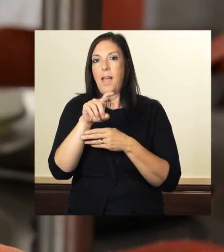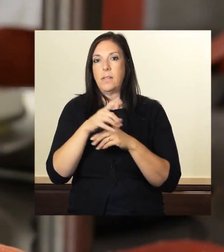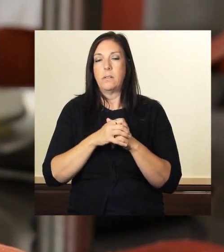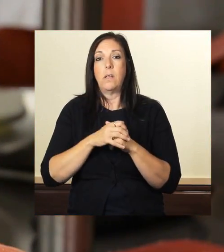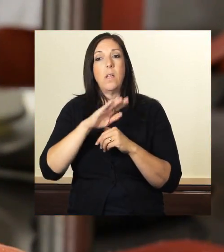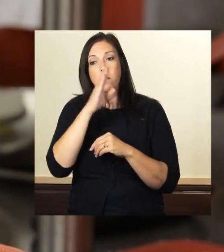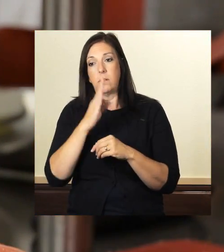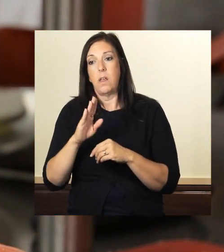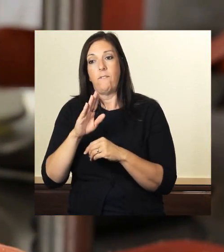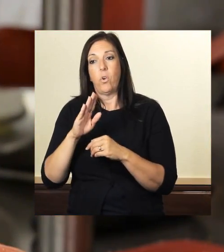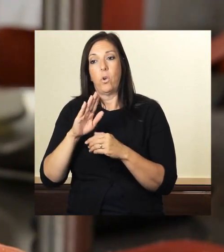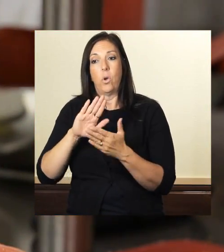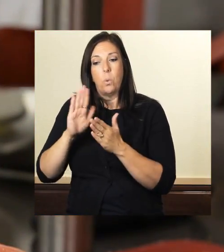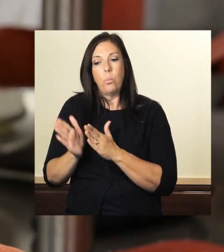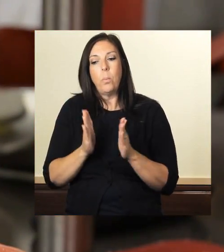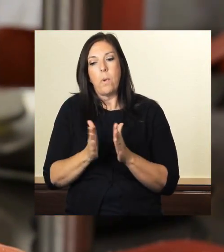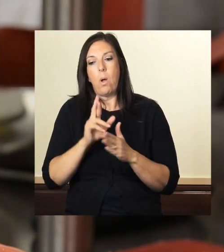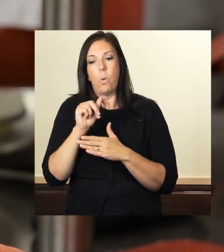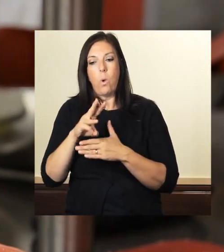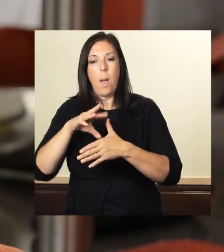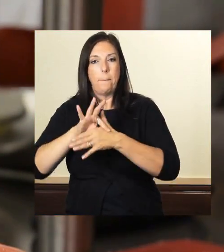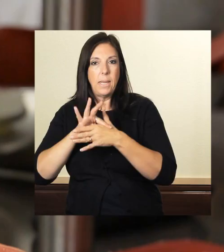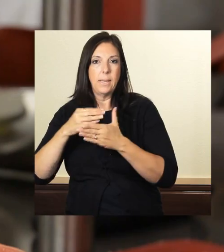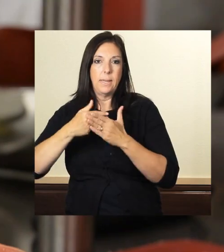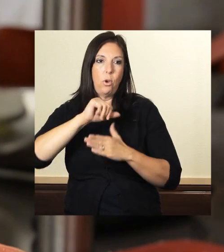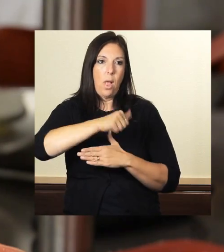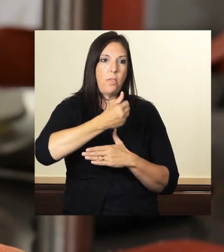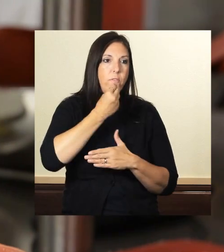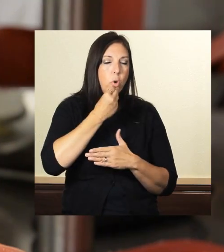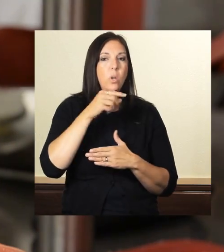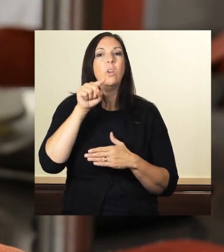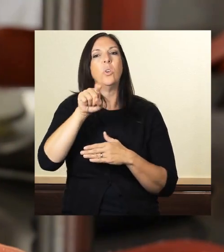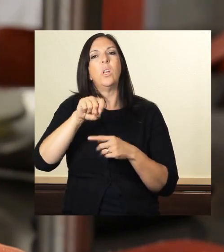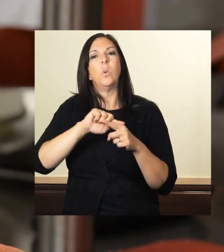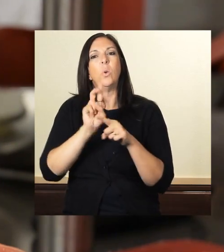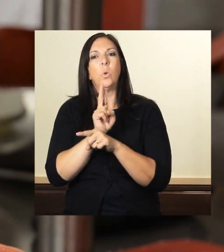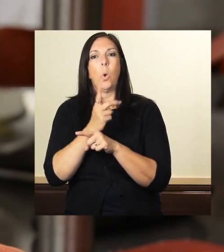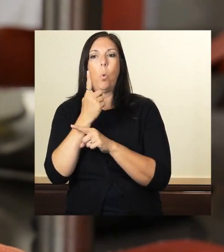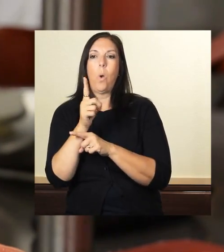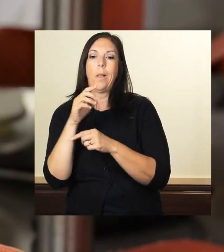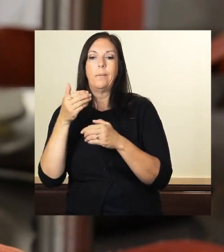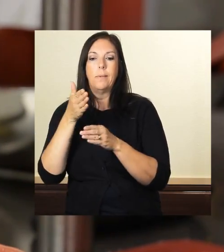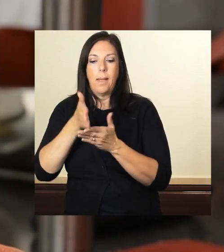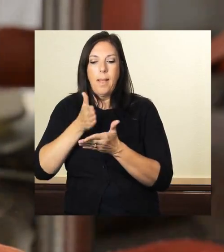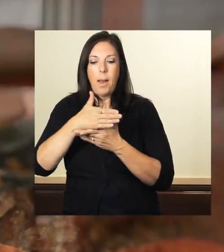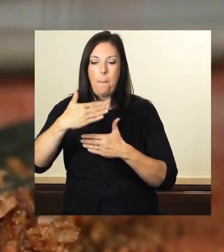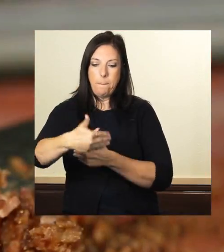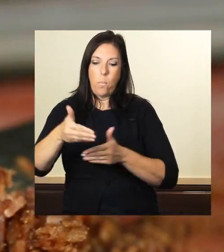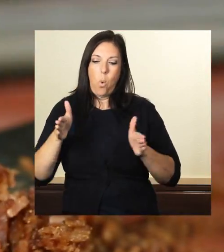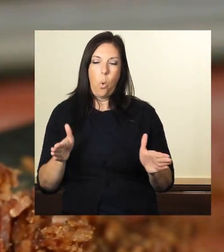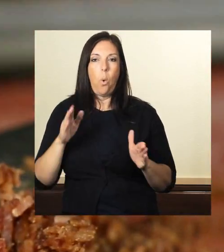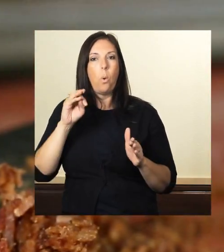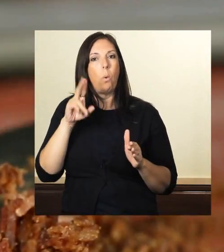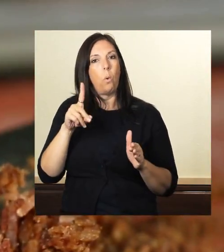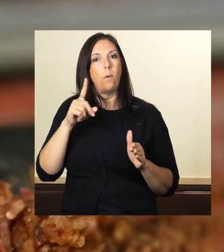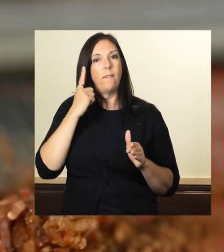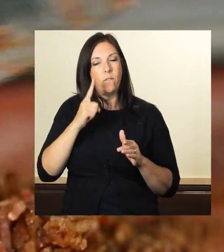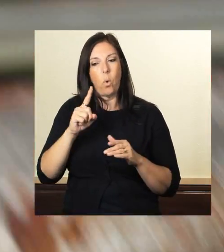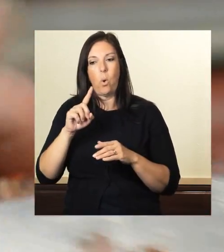other foods. Use one cutting board for fresh produce and a separate one for raw meat, poultry, and seafood.